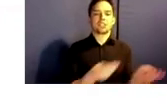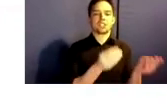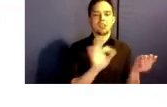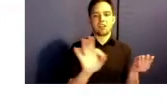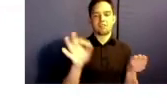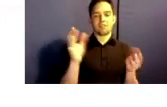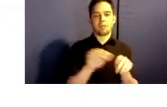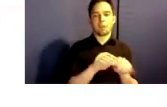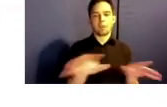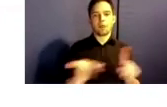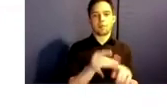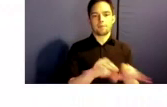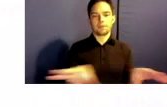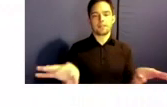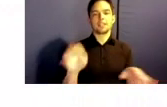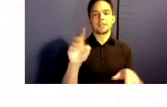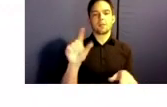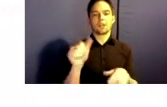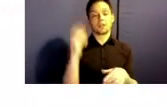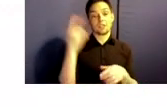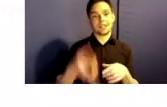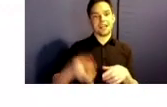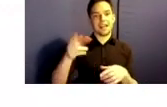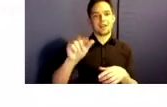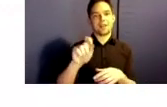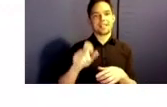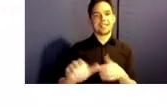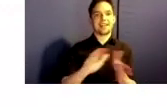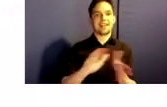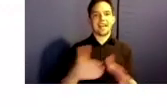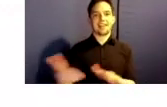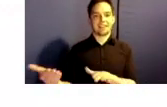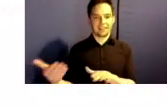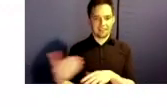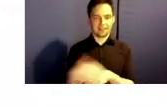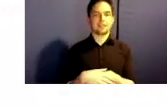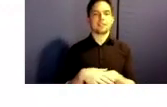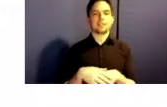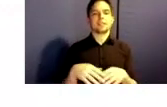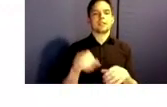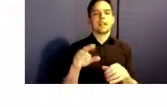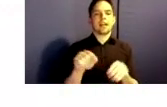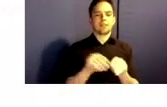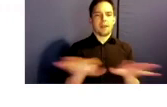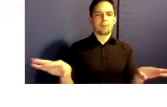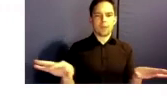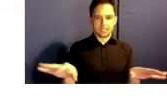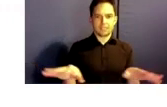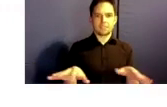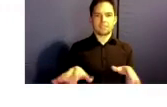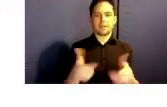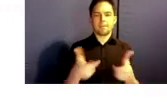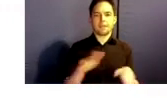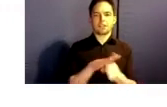high rate of deaths. And the outbreak actually placed a huge strain on gender-based